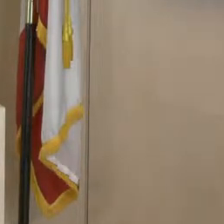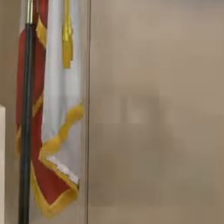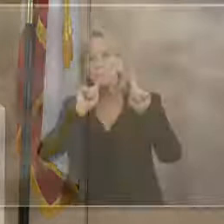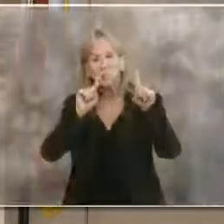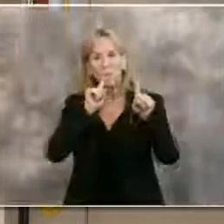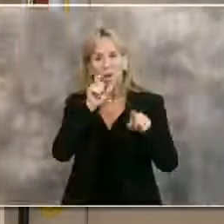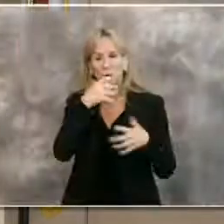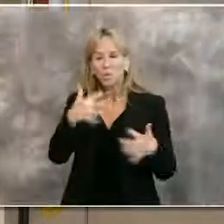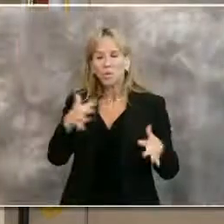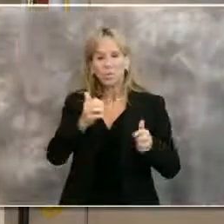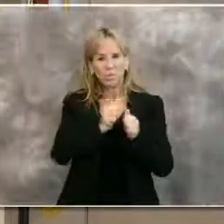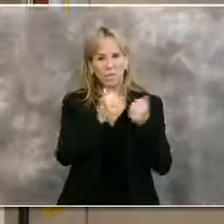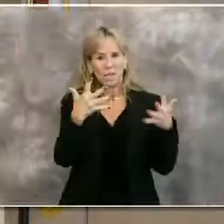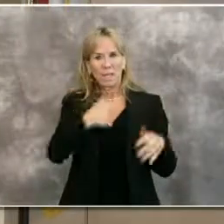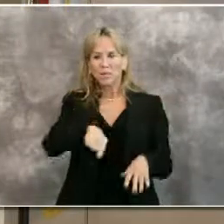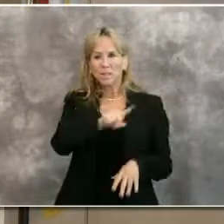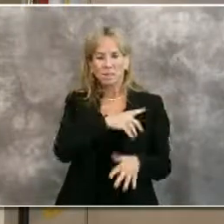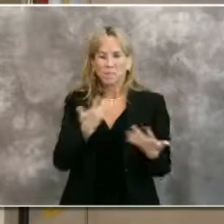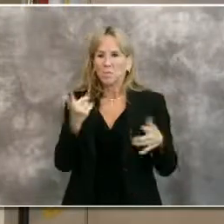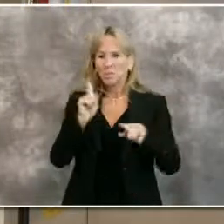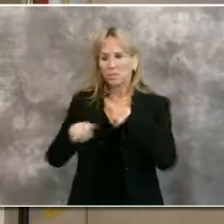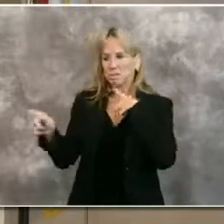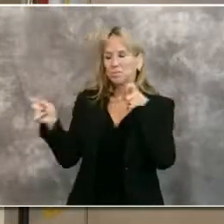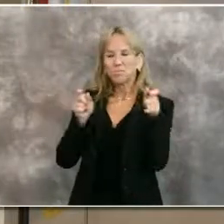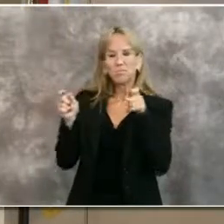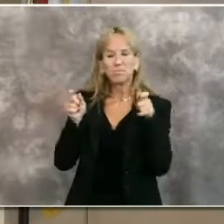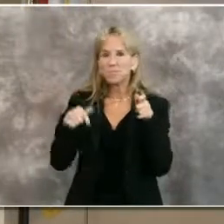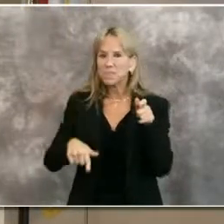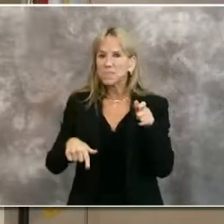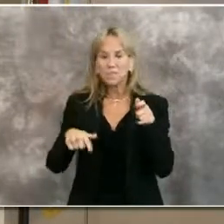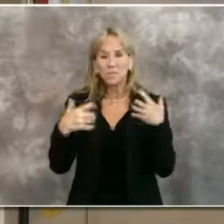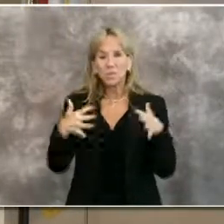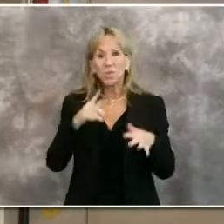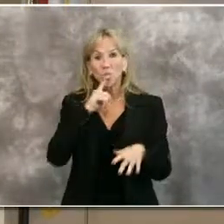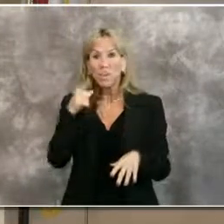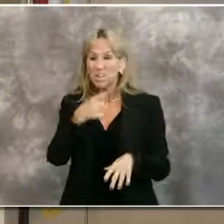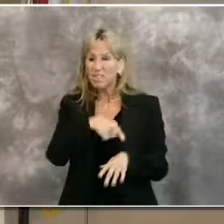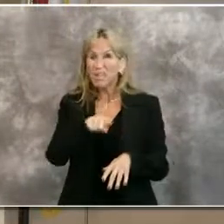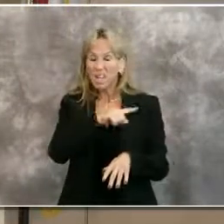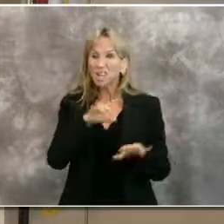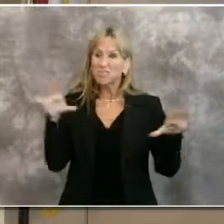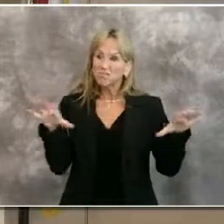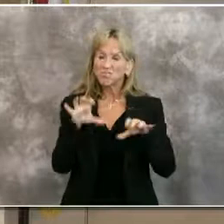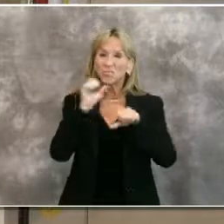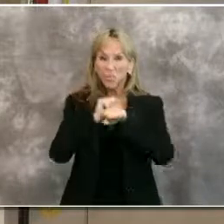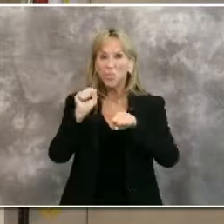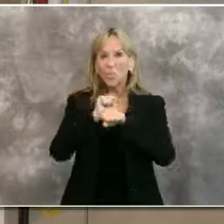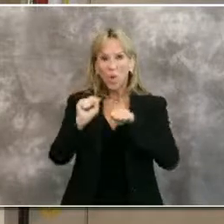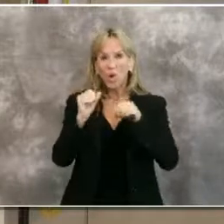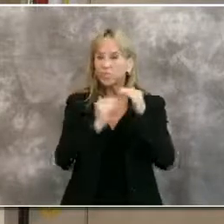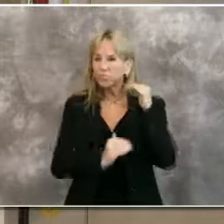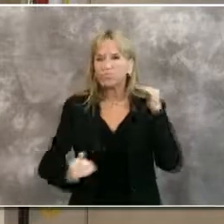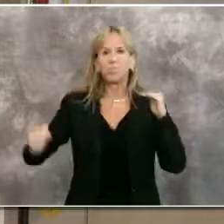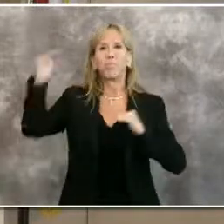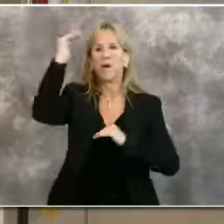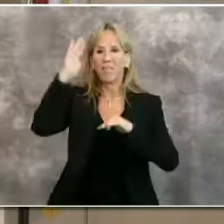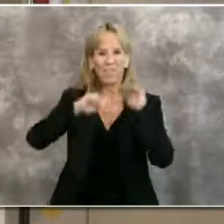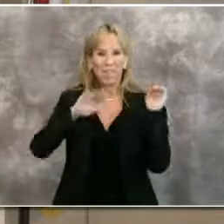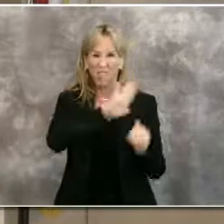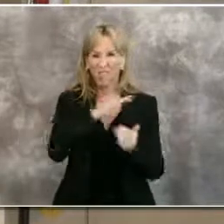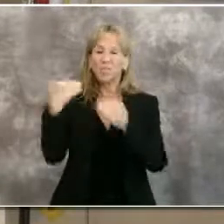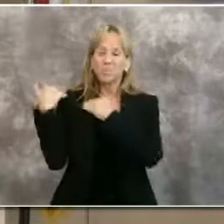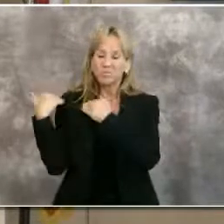a key role in dealing with this whole pandemic. They certainly have gone above and beyond the call of duty, and we can never thank them enough